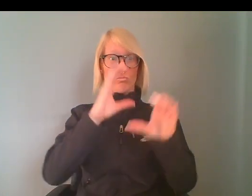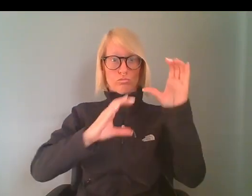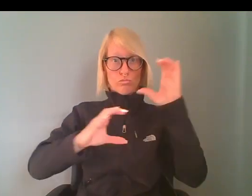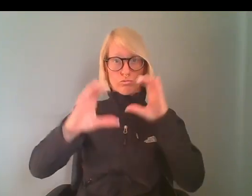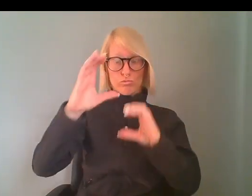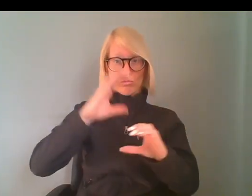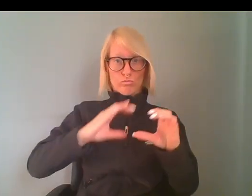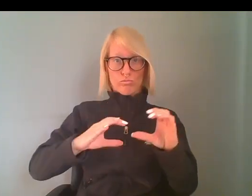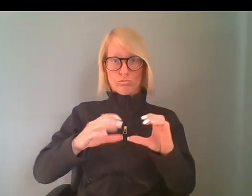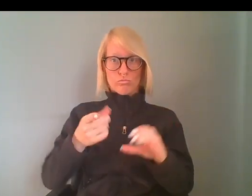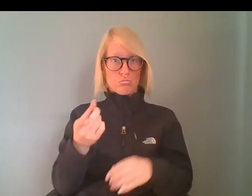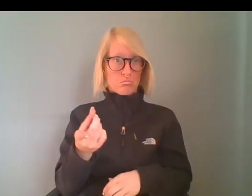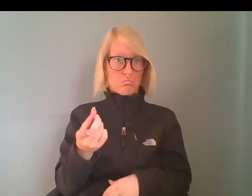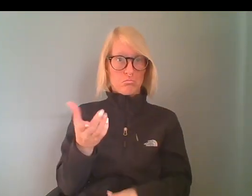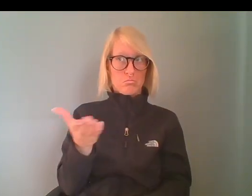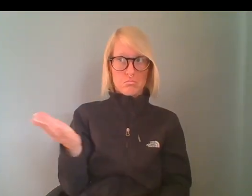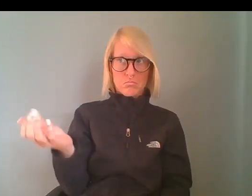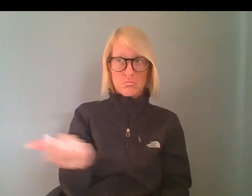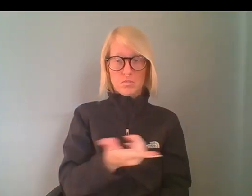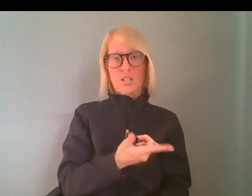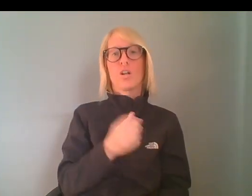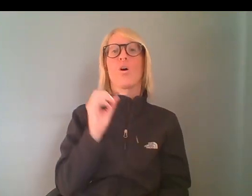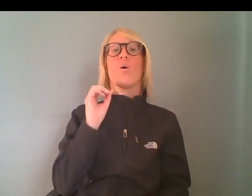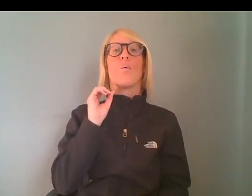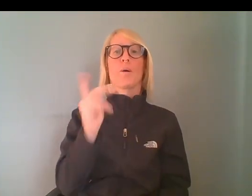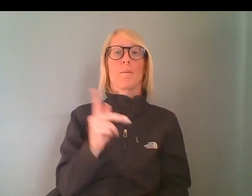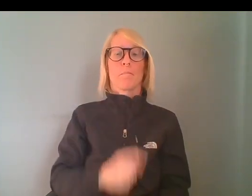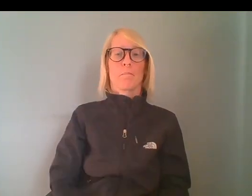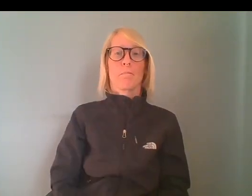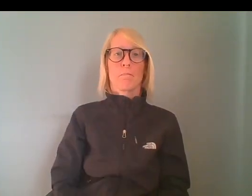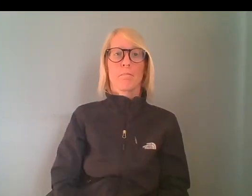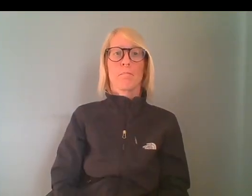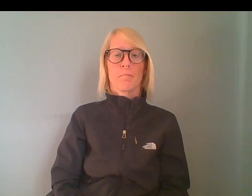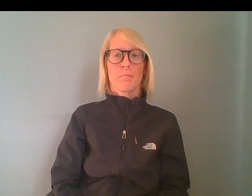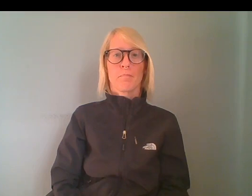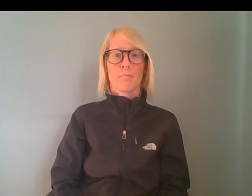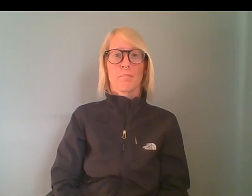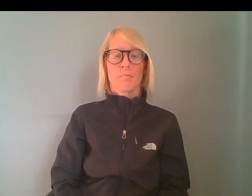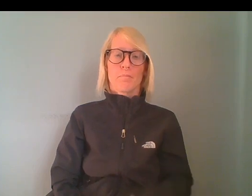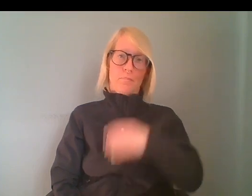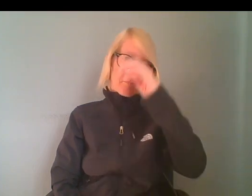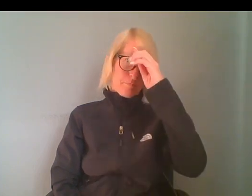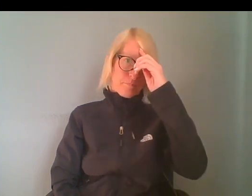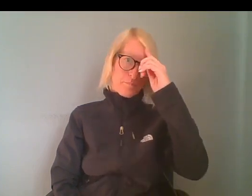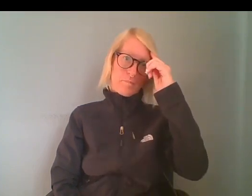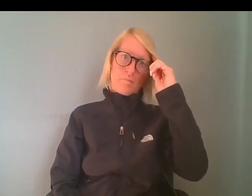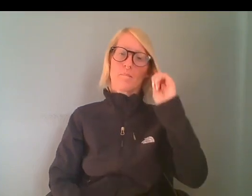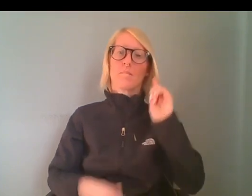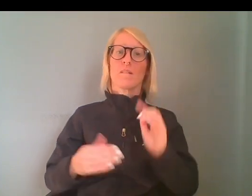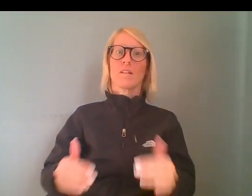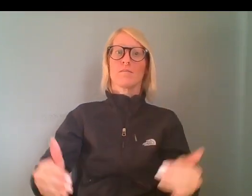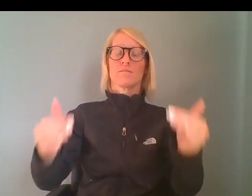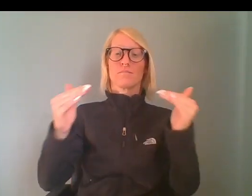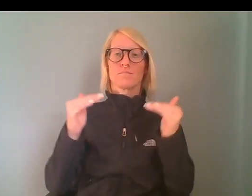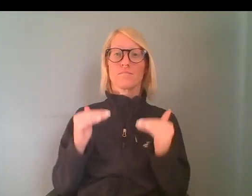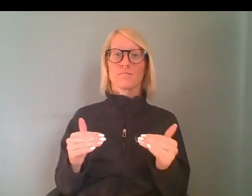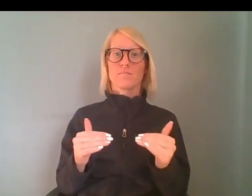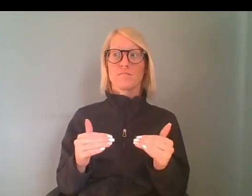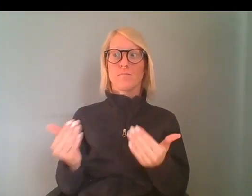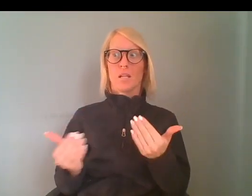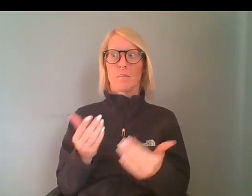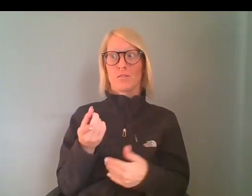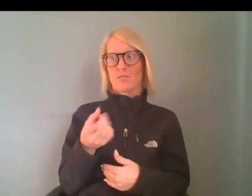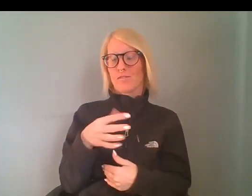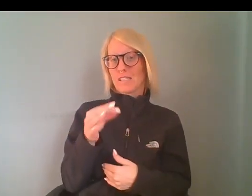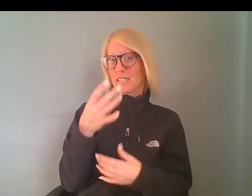around. Okay. All right, and this some of you might find interesting too. This is another